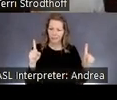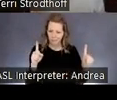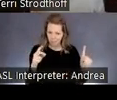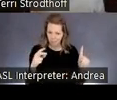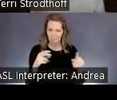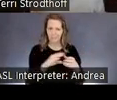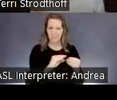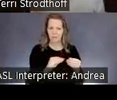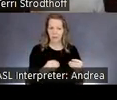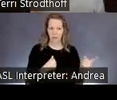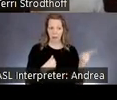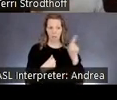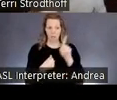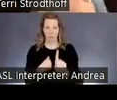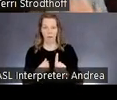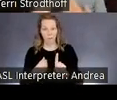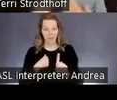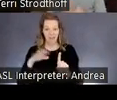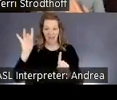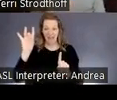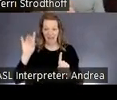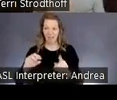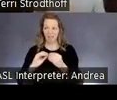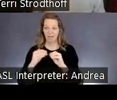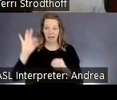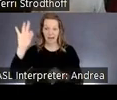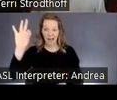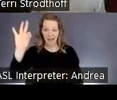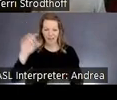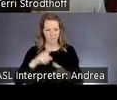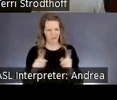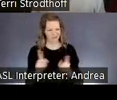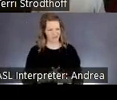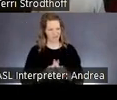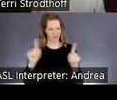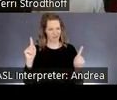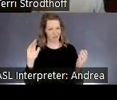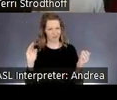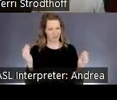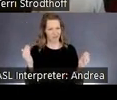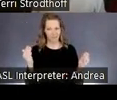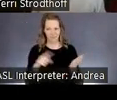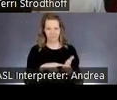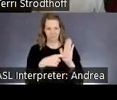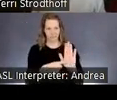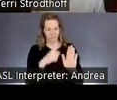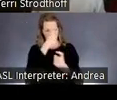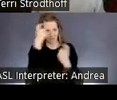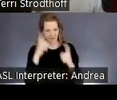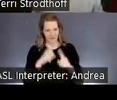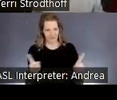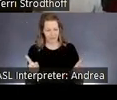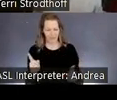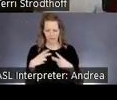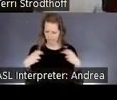oh, I show up as an 8 and I show up as a 9, but I'm not showing up in the same way of manifesting these impacts of trauma. So we have to ask